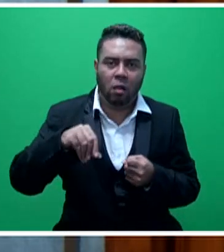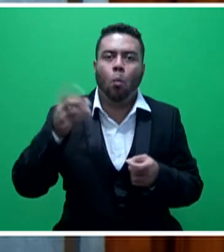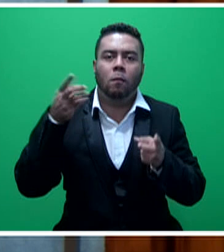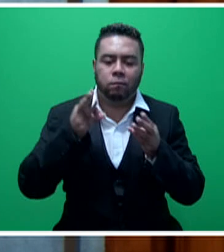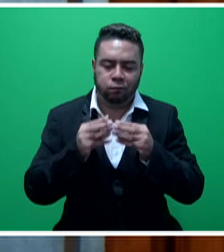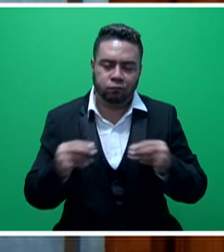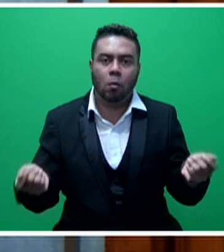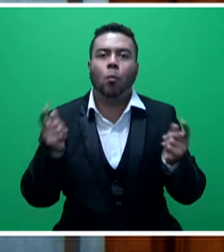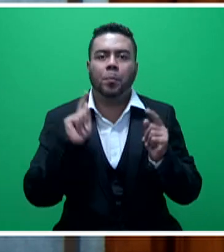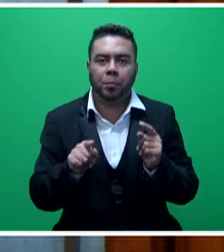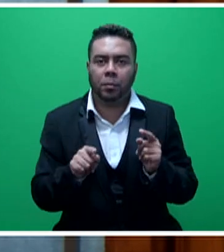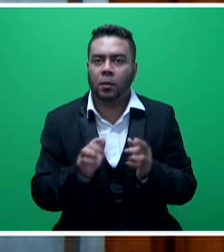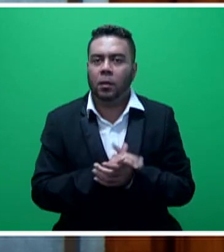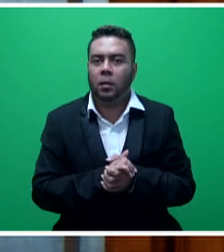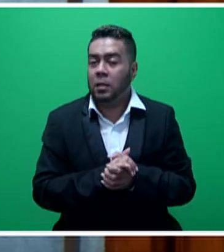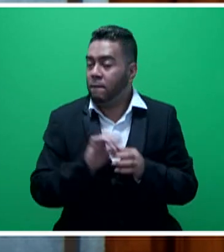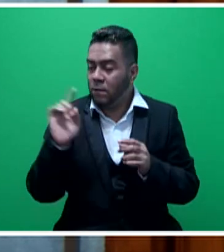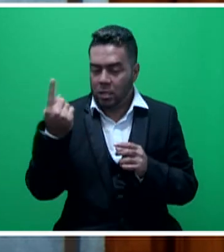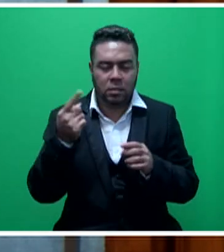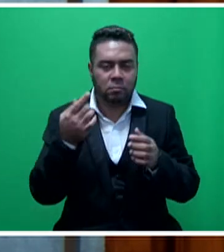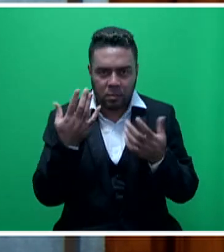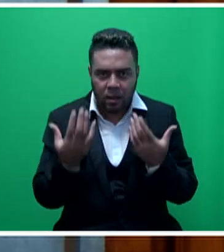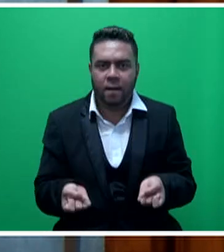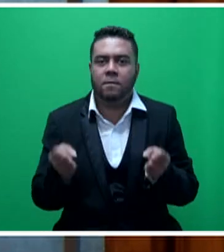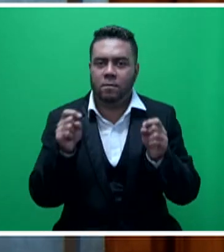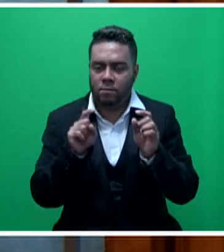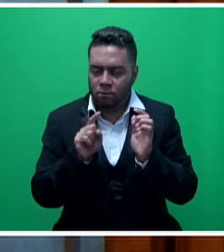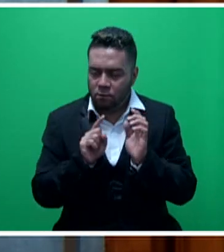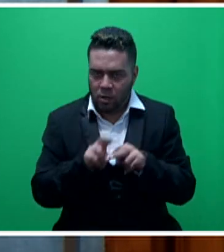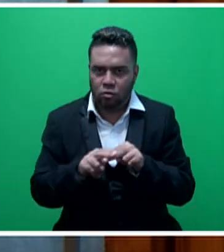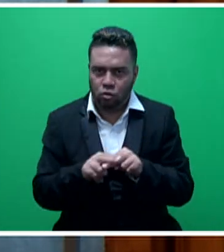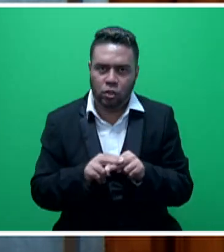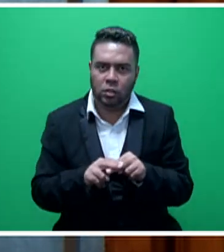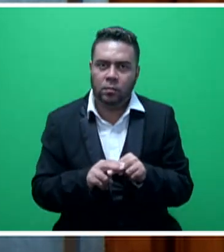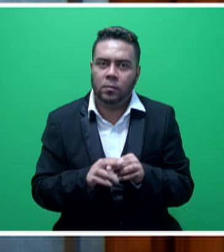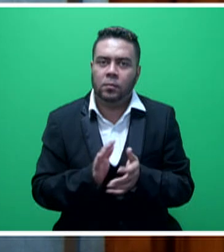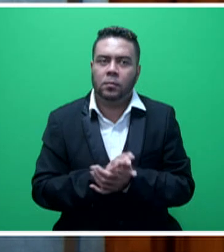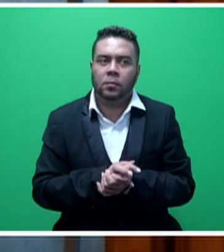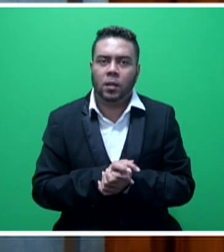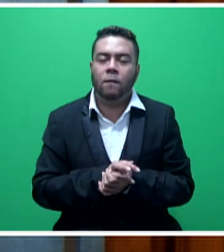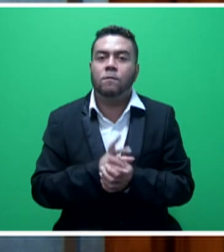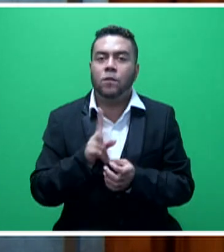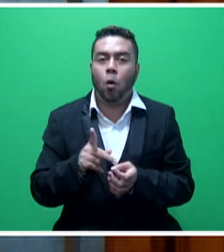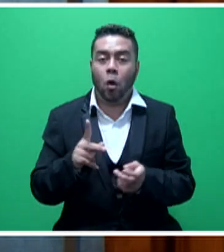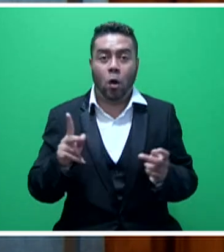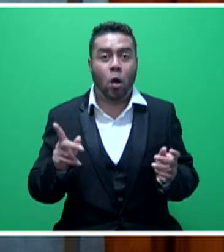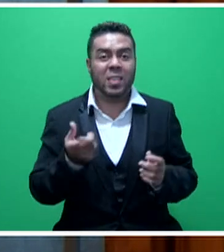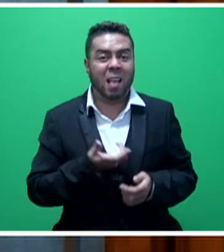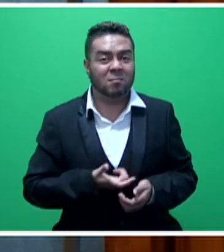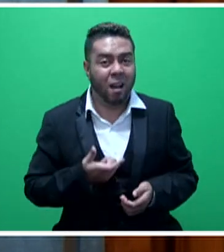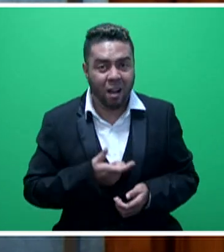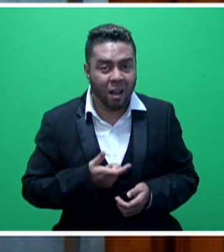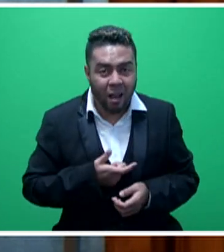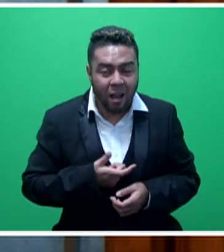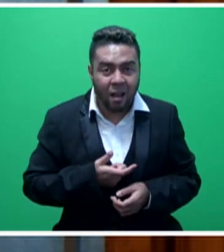machine is the first of its kind in Fiji and was purchased to increase the volume and timeliness of diagnosis for cancers, which is